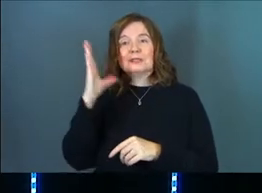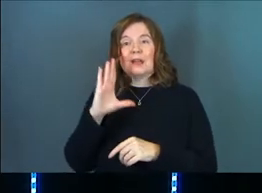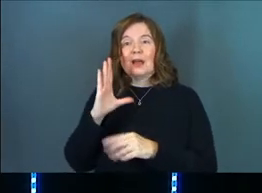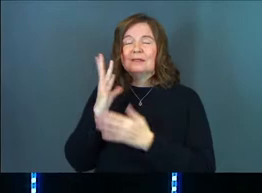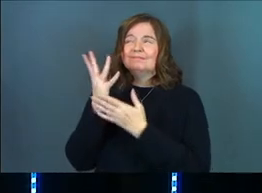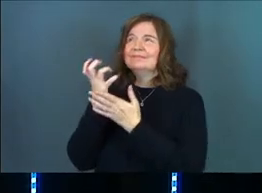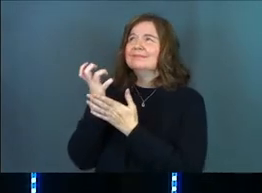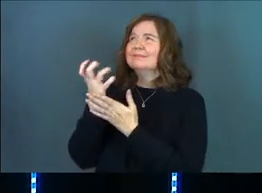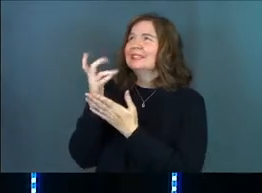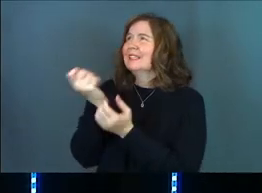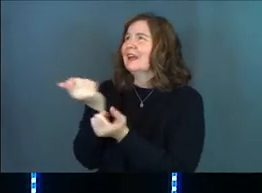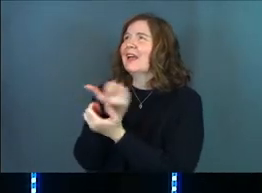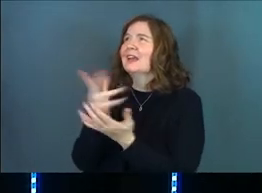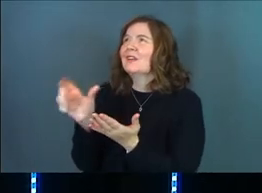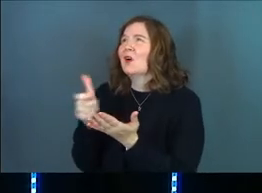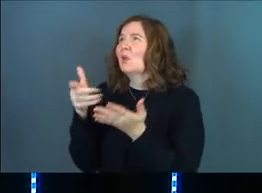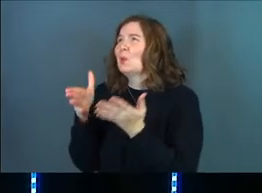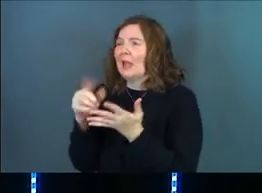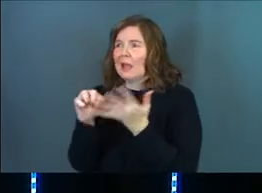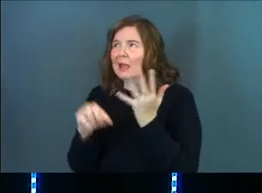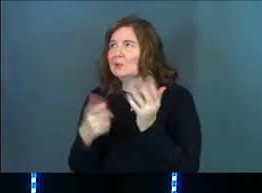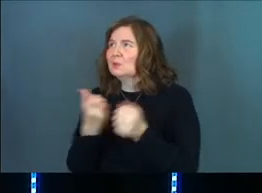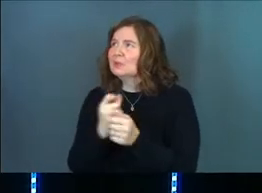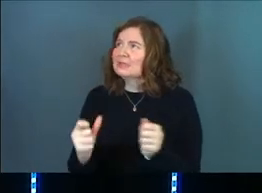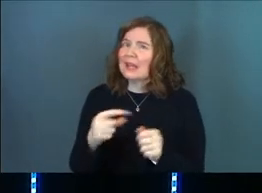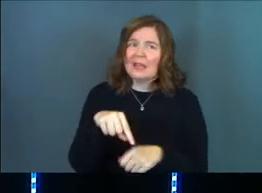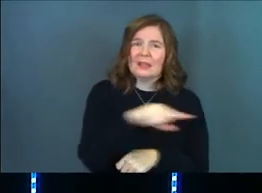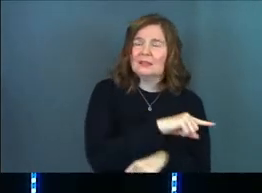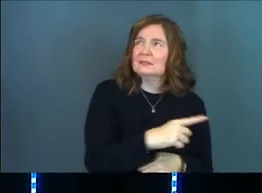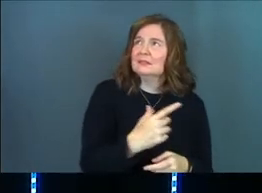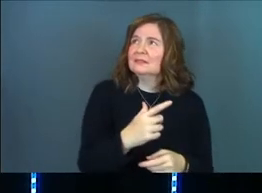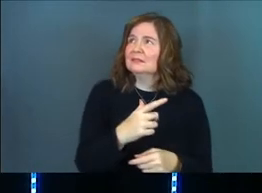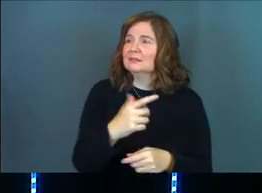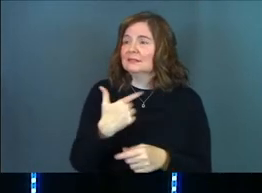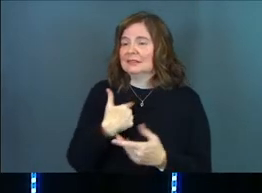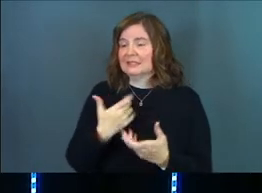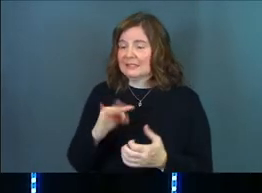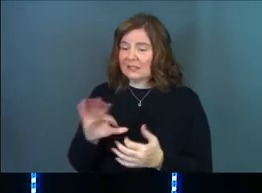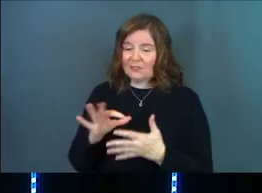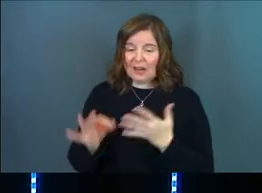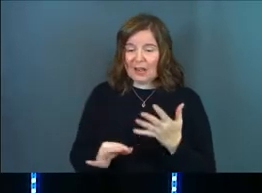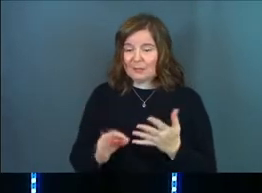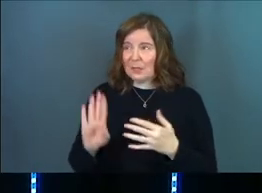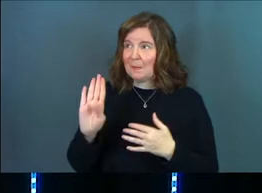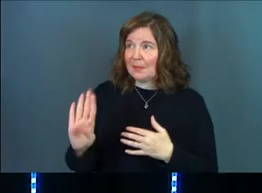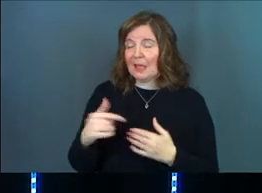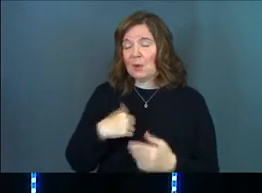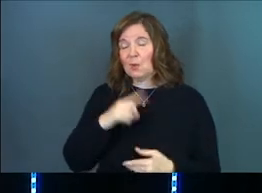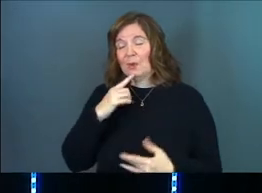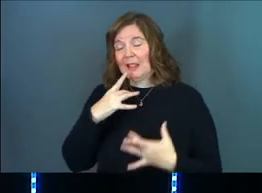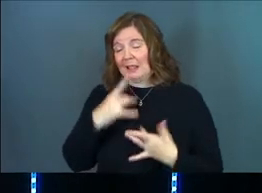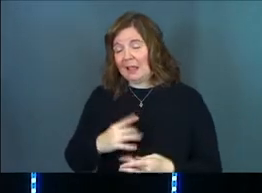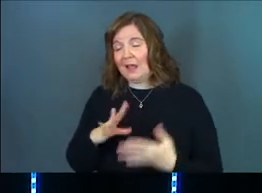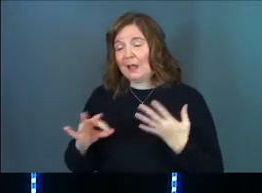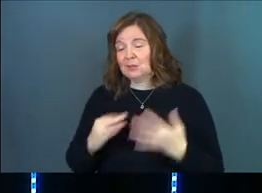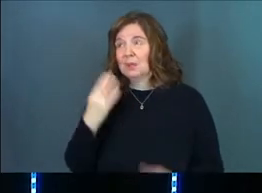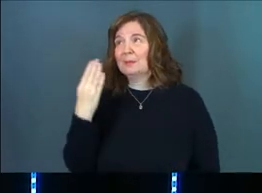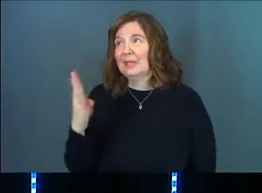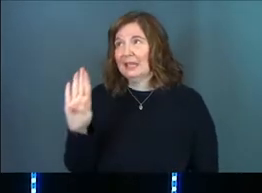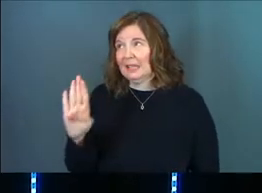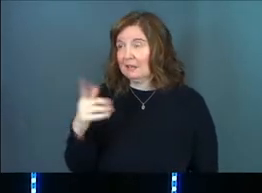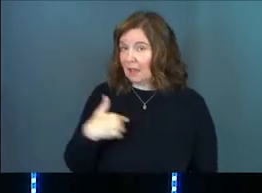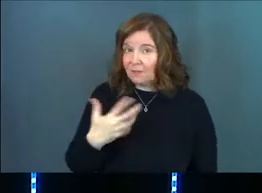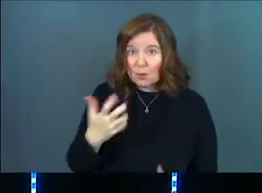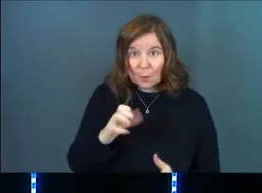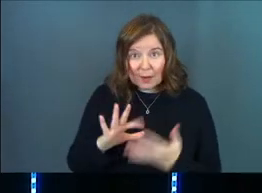God and he says, God, is there any other way to save mankind? Because if there's an option B, I'd really like option B.